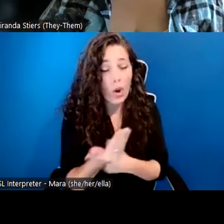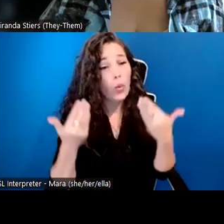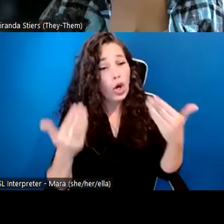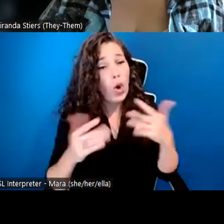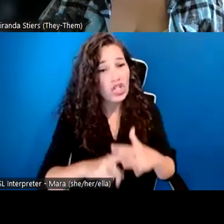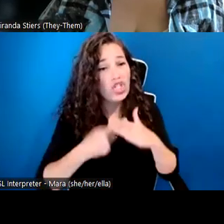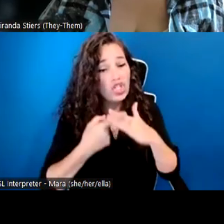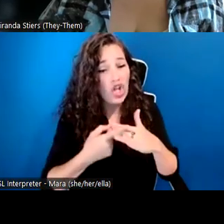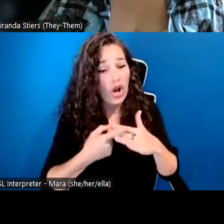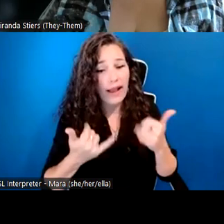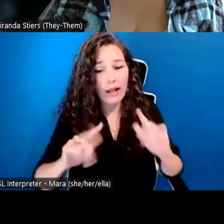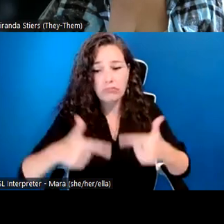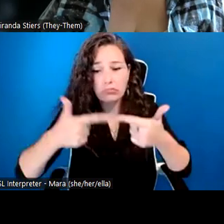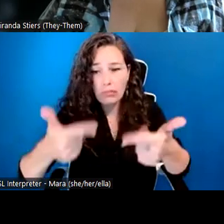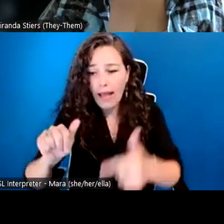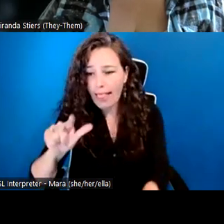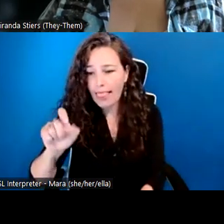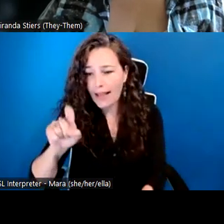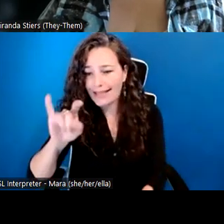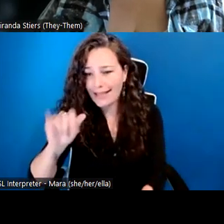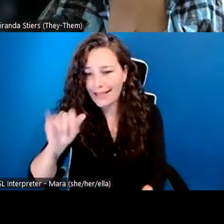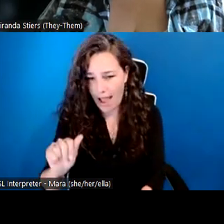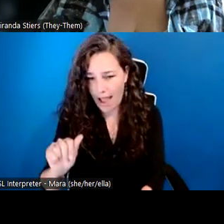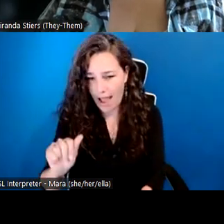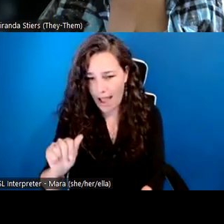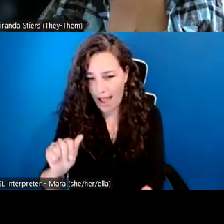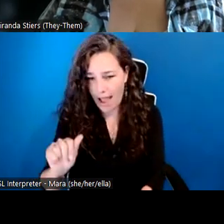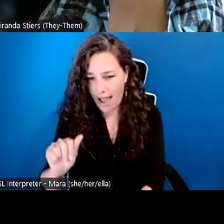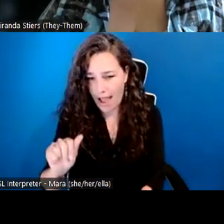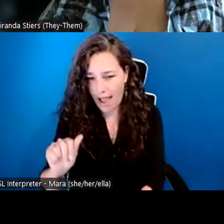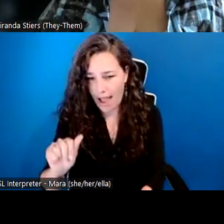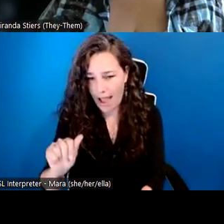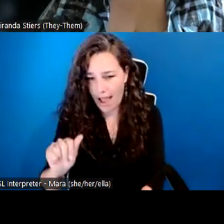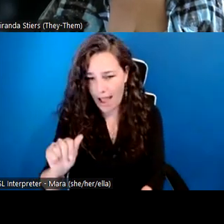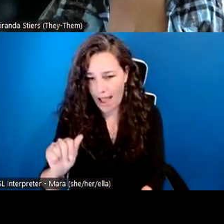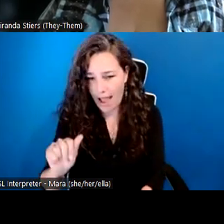this over to Alexia. Alexia is going to get us started